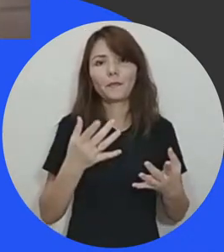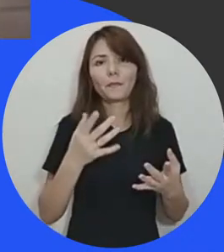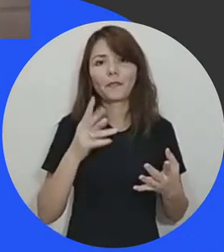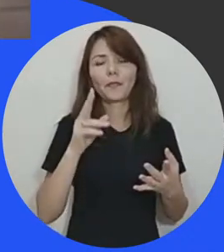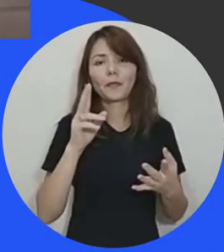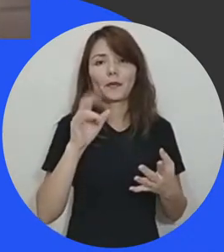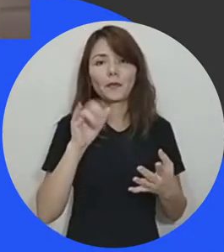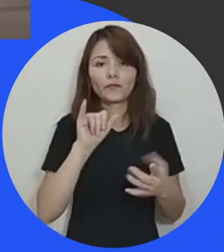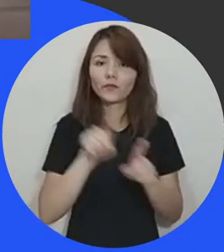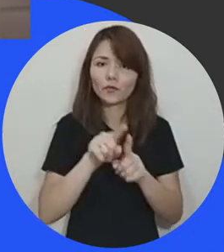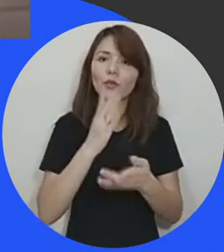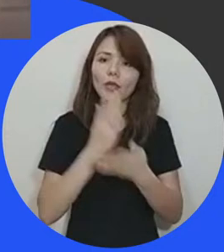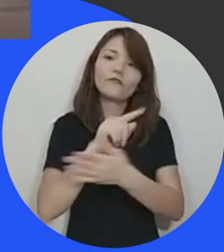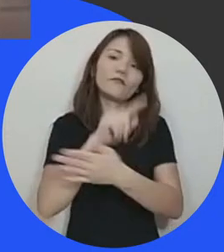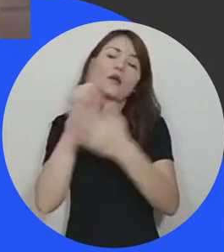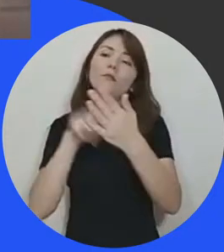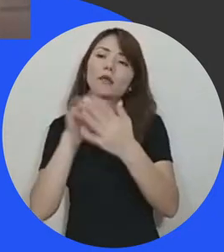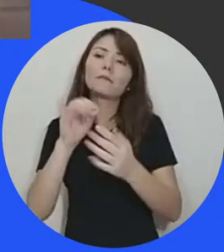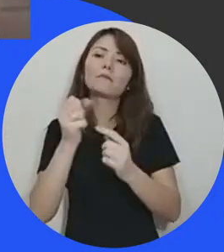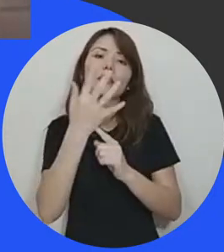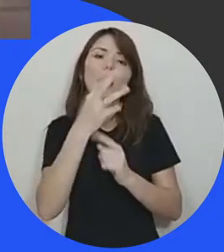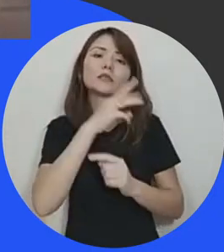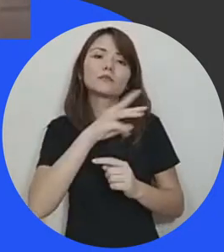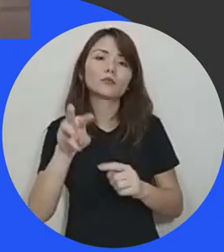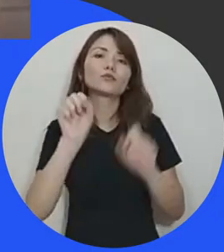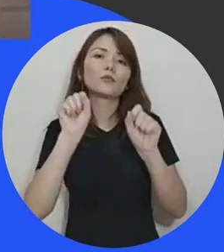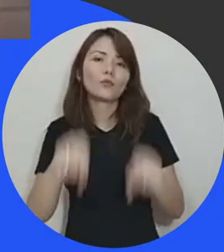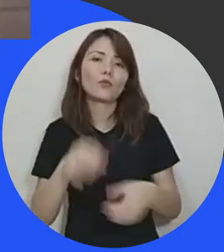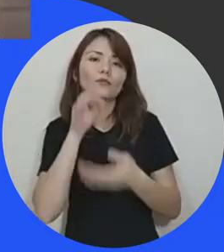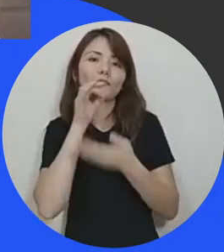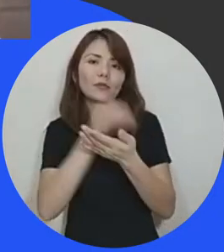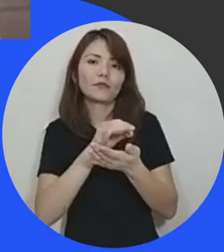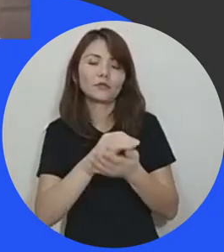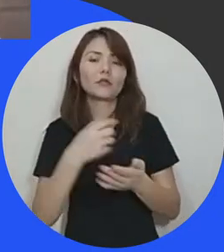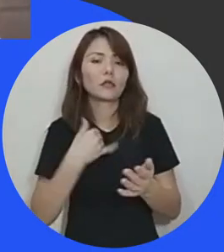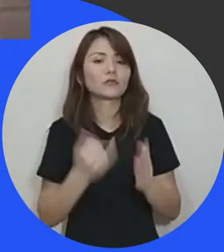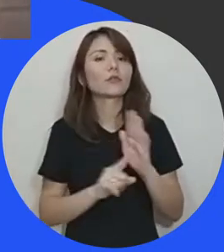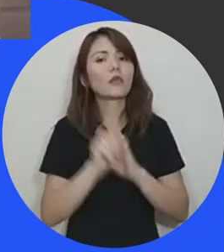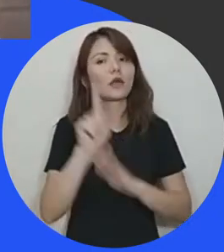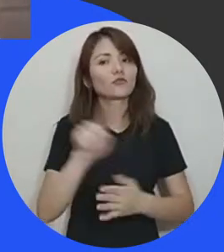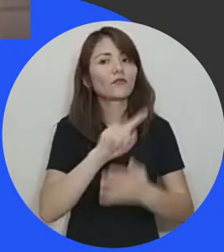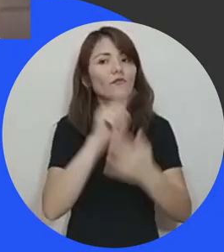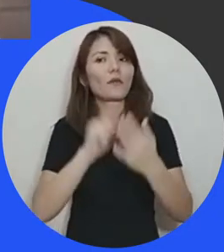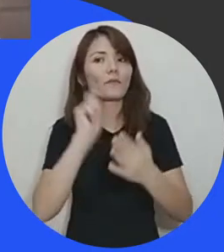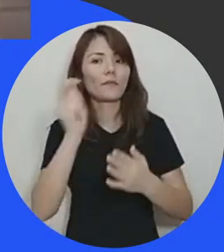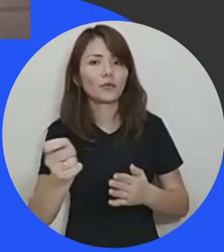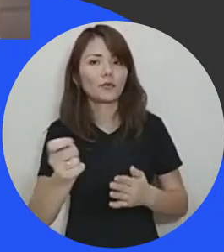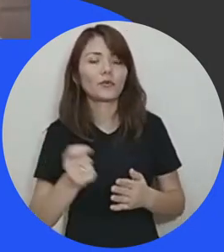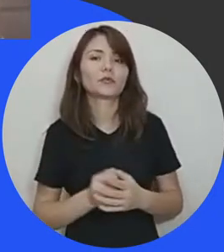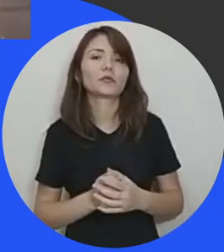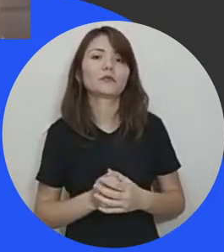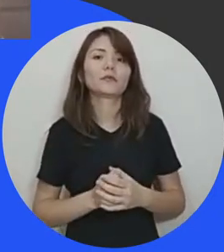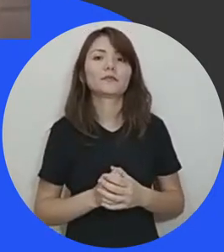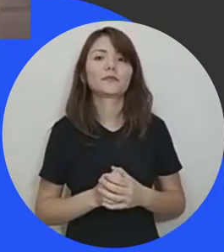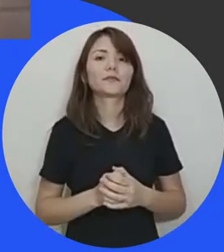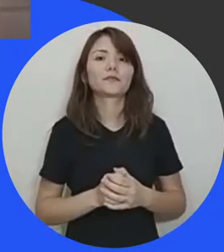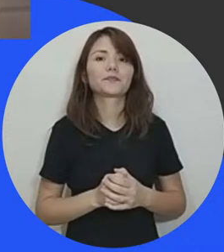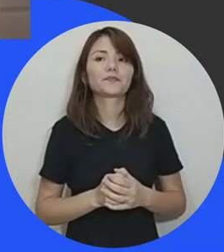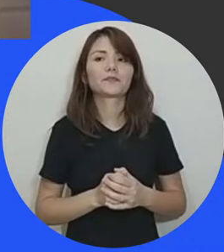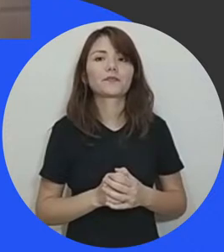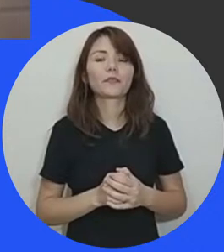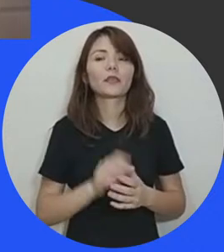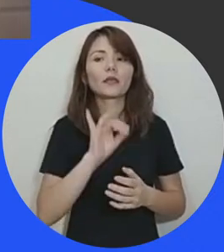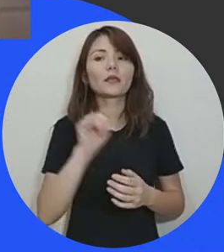answer some of them. So I'll start asking these questions. It seems like that